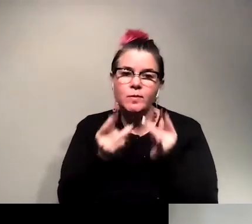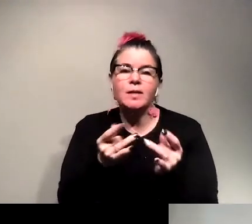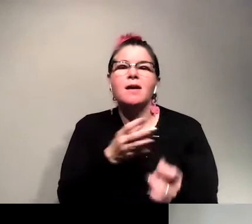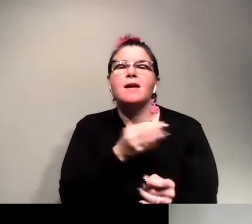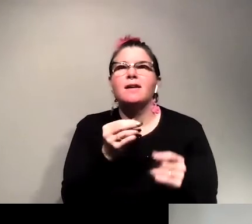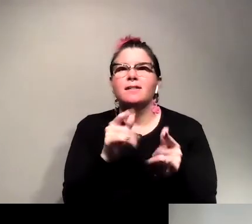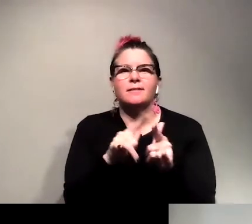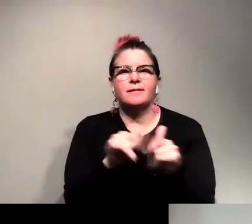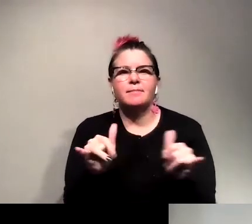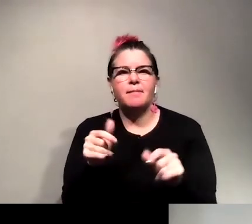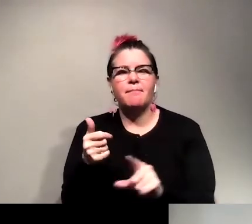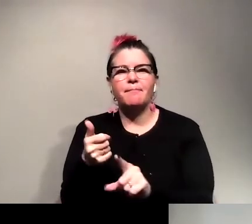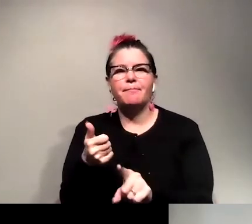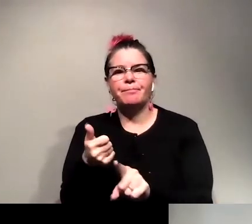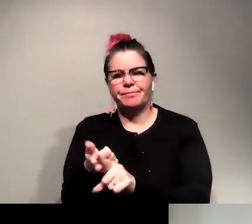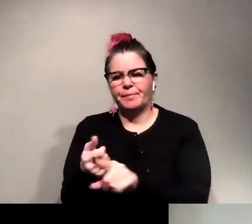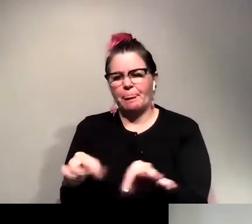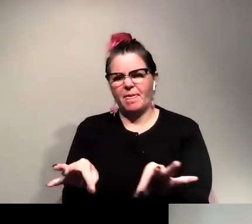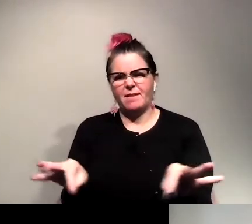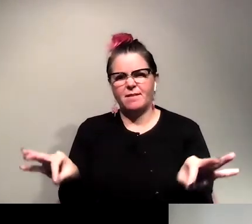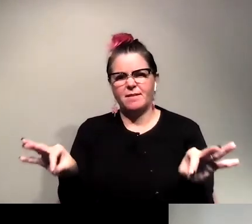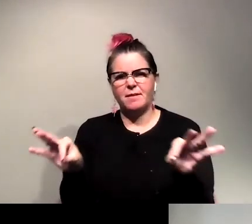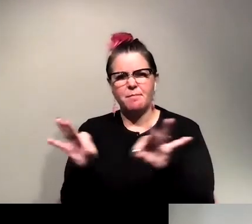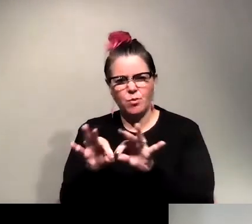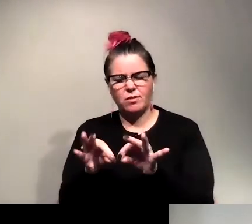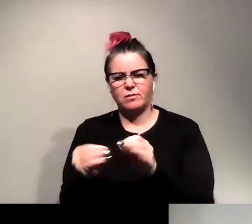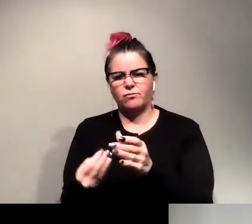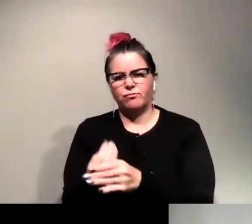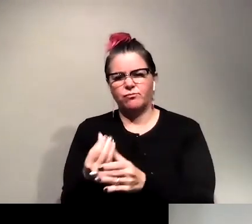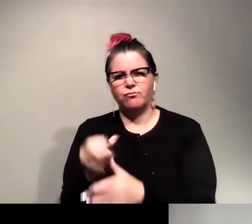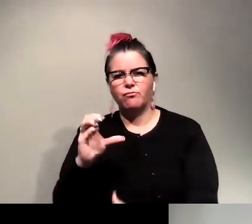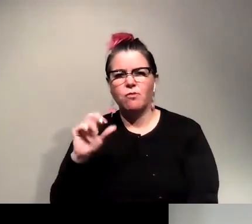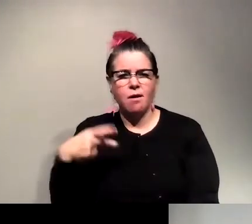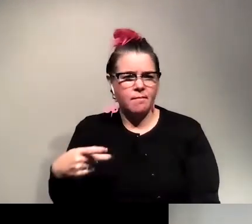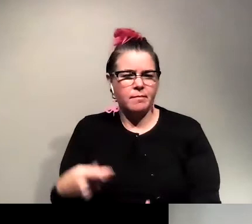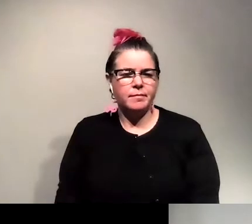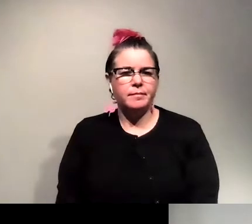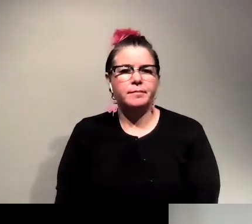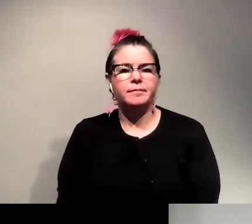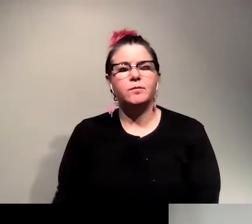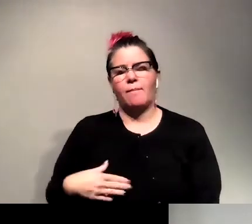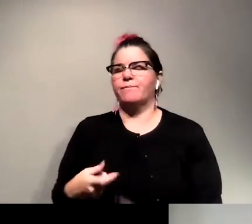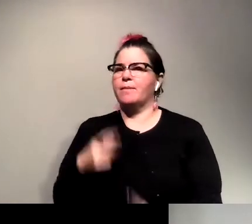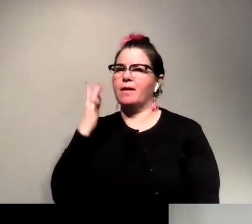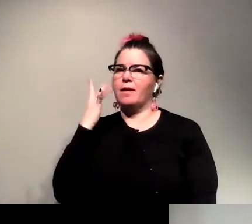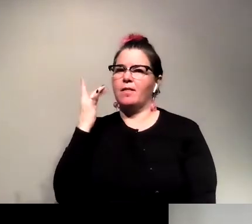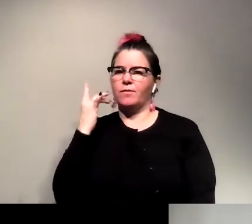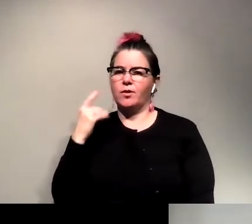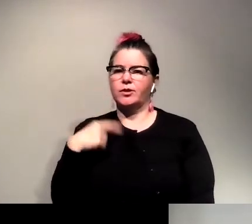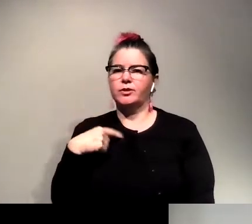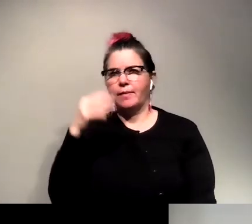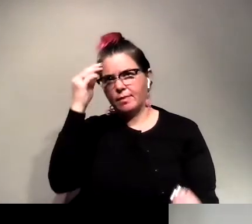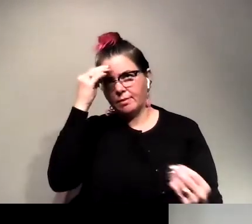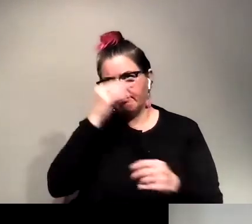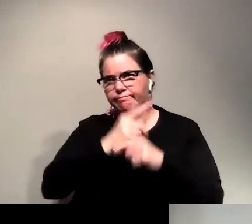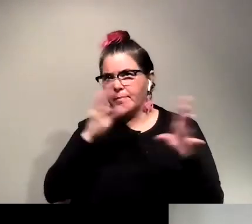also like really important crop. I'm originally from California, and we think about like Monterey Bay area